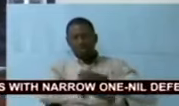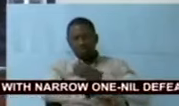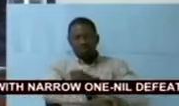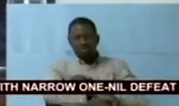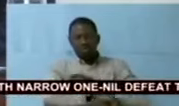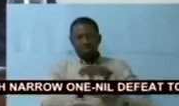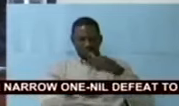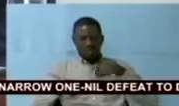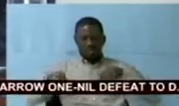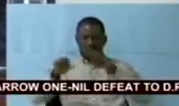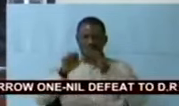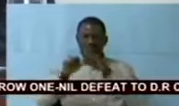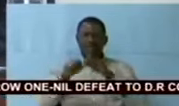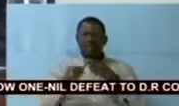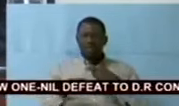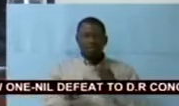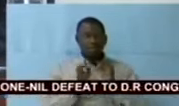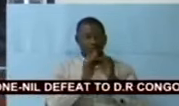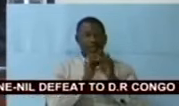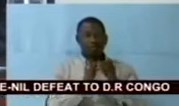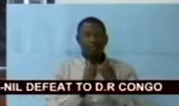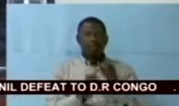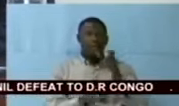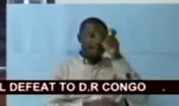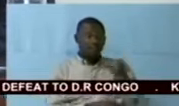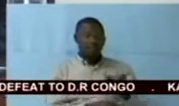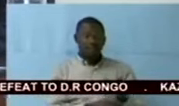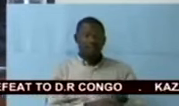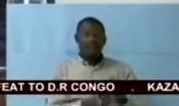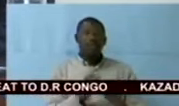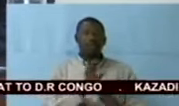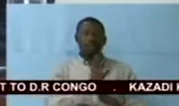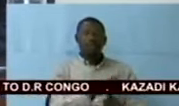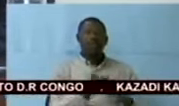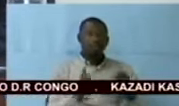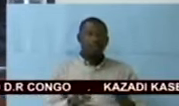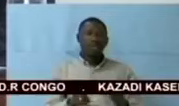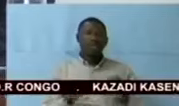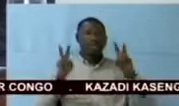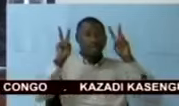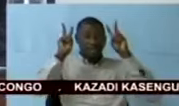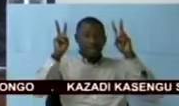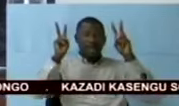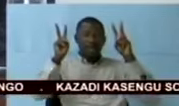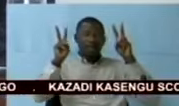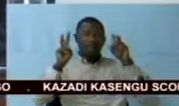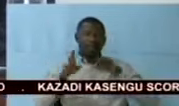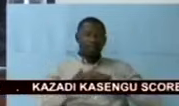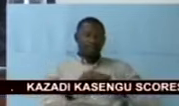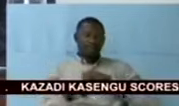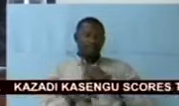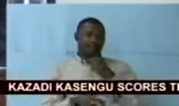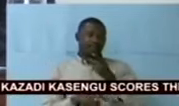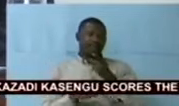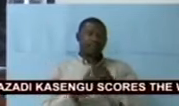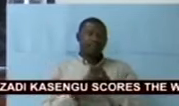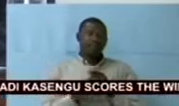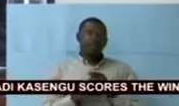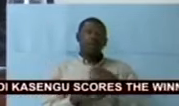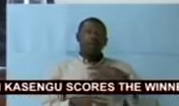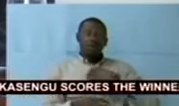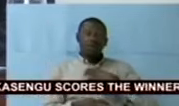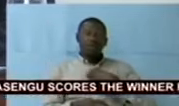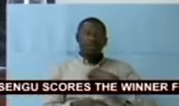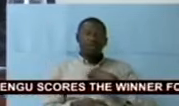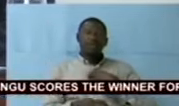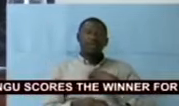personalities. Yaya Jammeh. Nkana samba ni ndoku bunda la sila nga samba mo kunkilina la kula wala Yaya Jammeh wanted